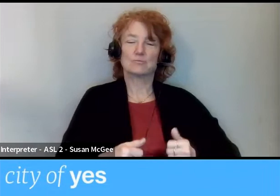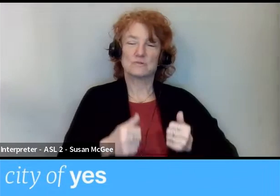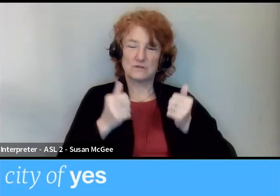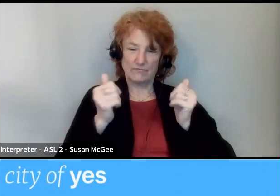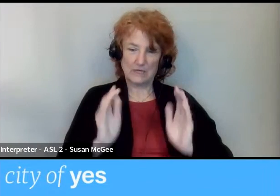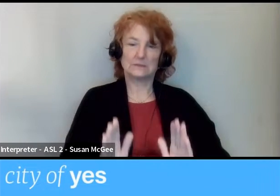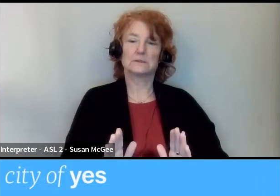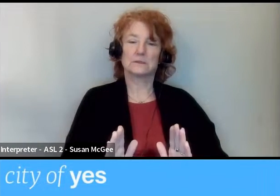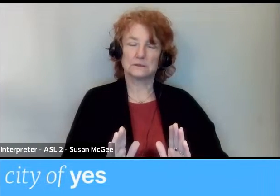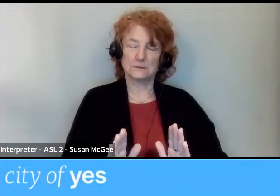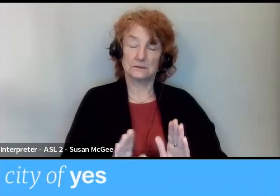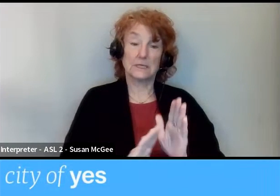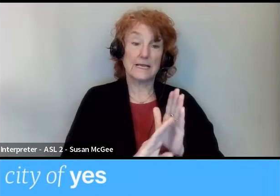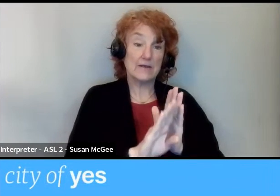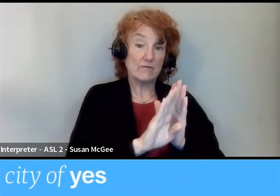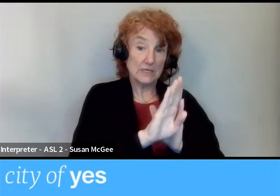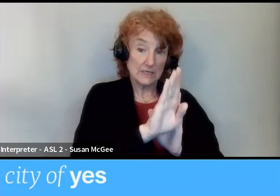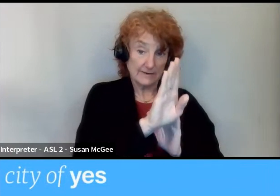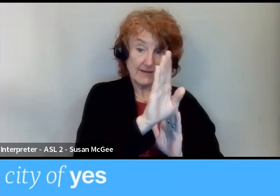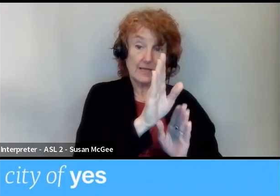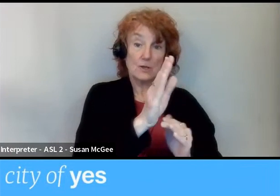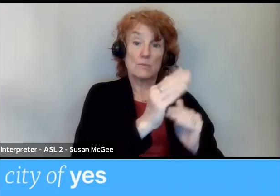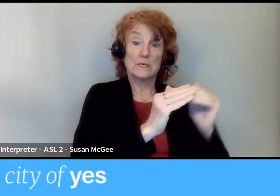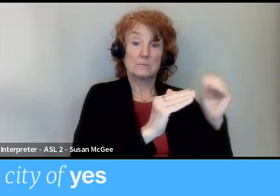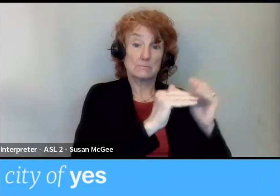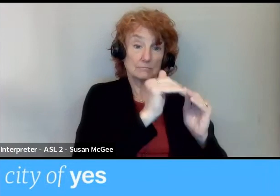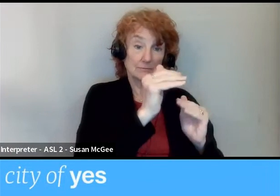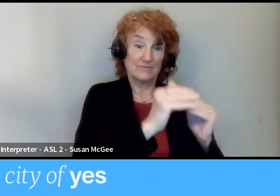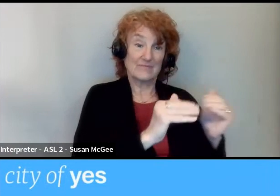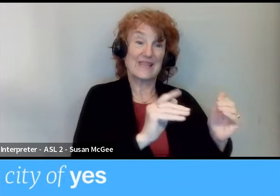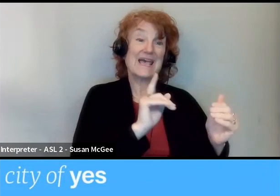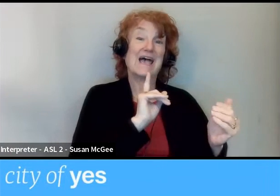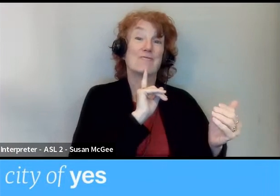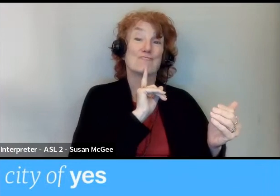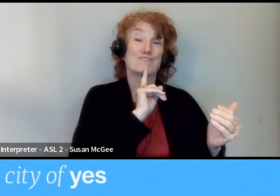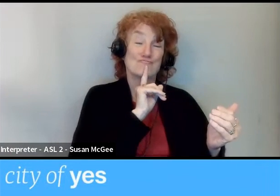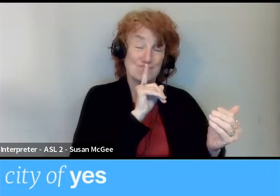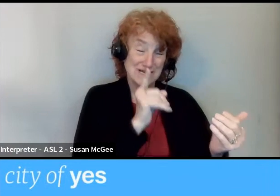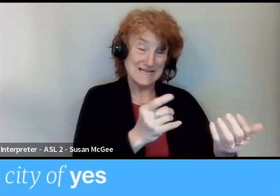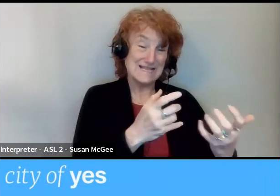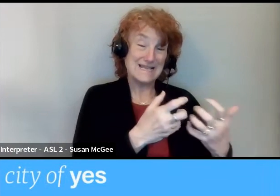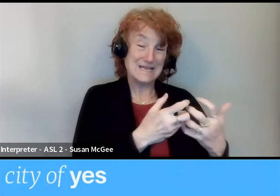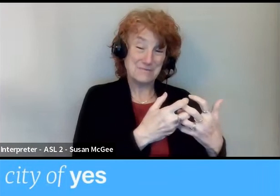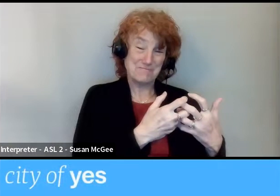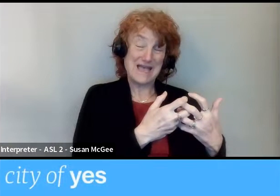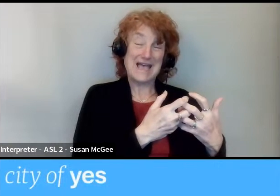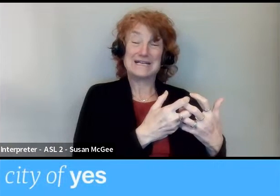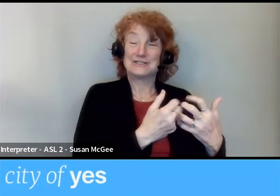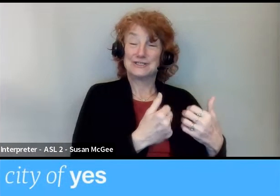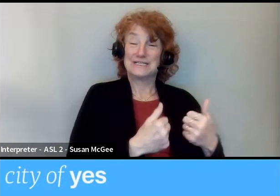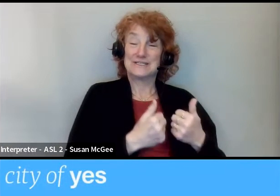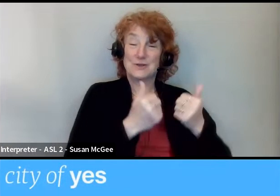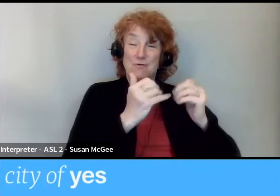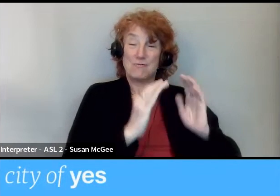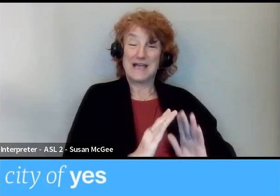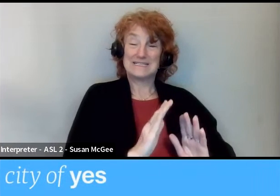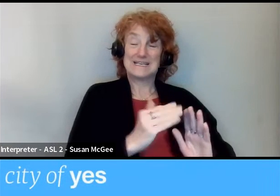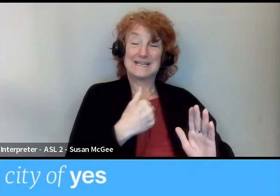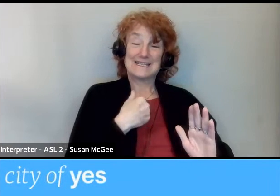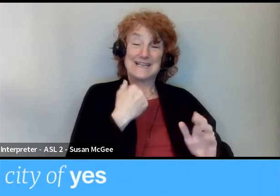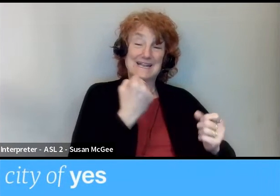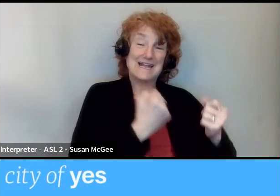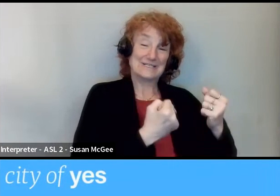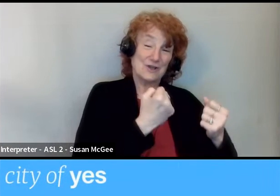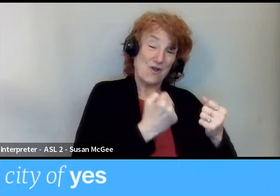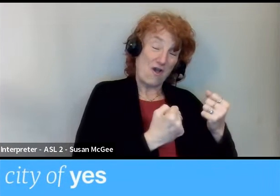being created that really does cater to that auto owning resident, then like I said, in places like South Brooklyn or